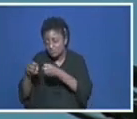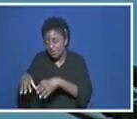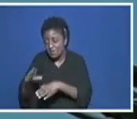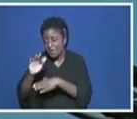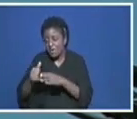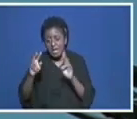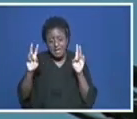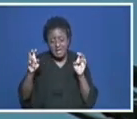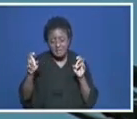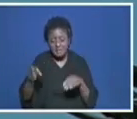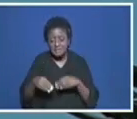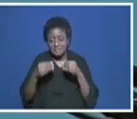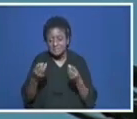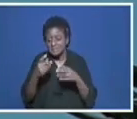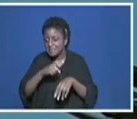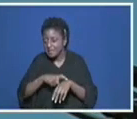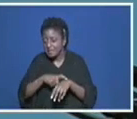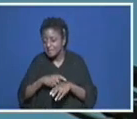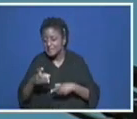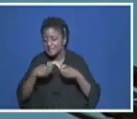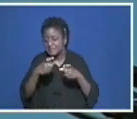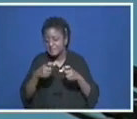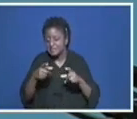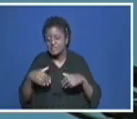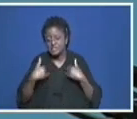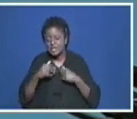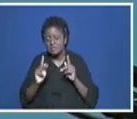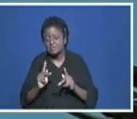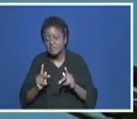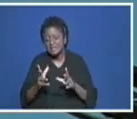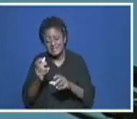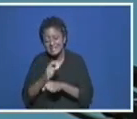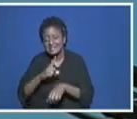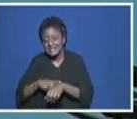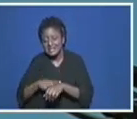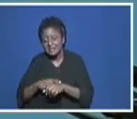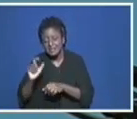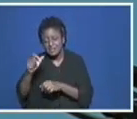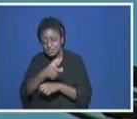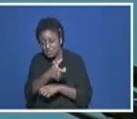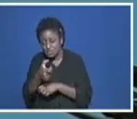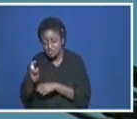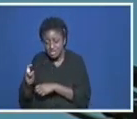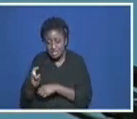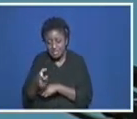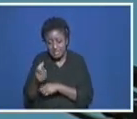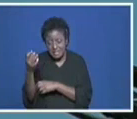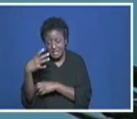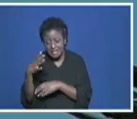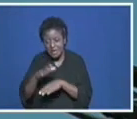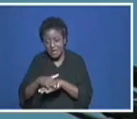that are so often placed on our young people, and instead taking the time to shine the light on the